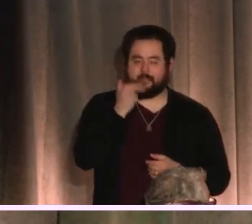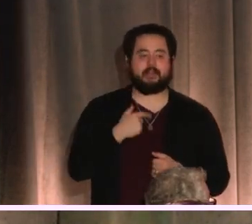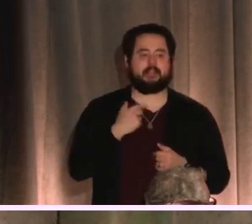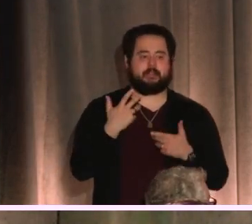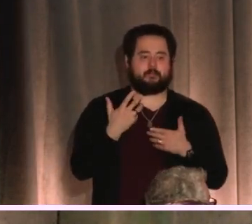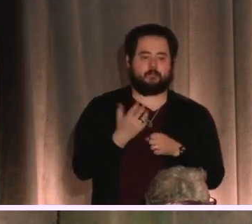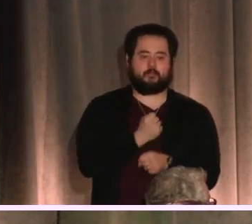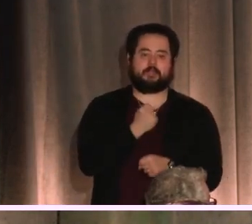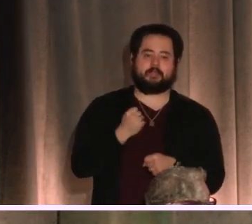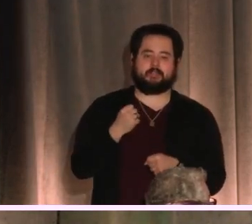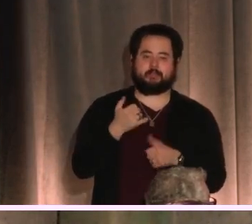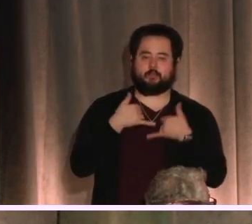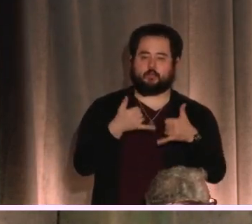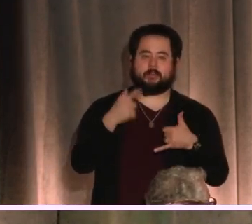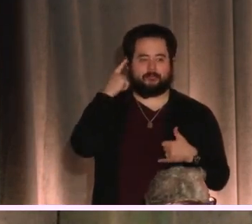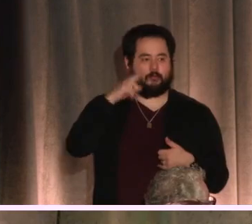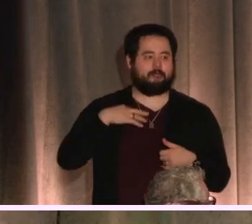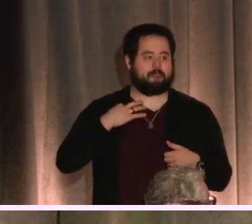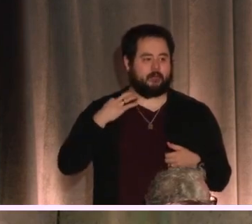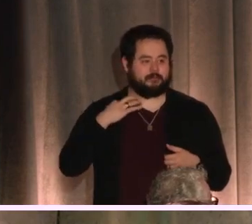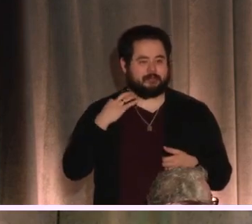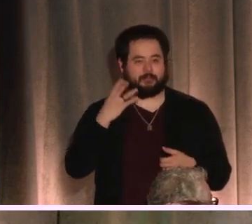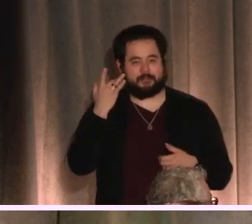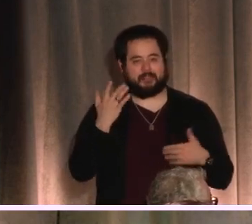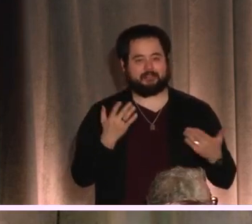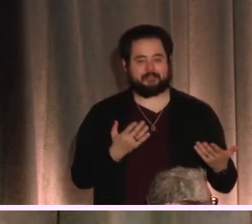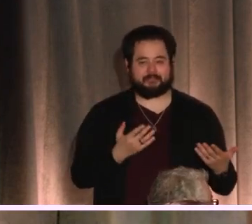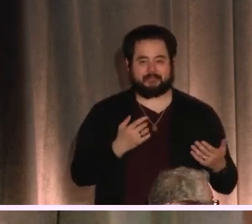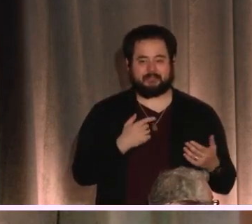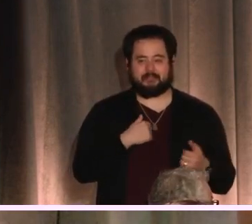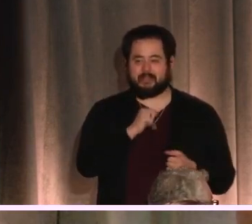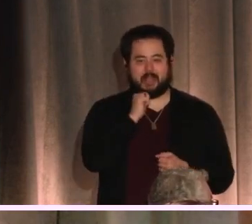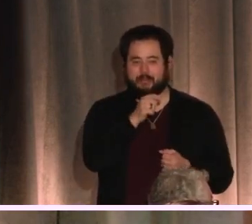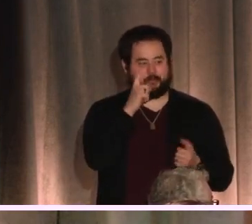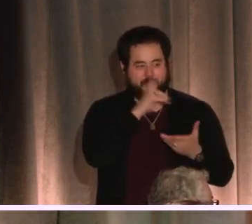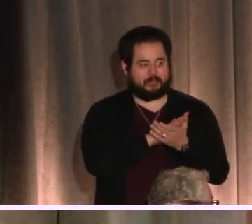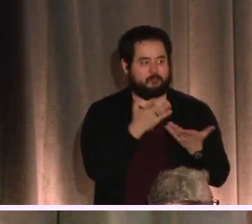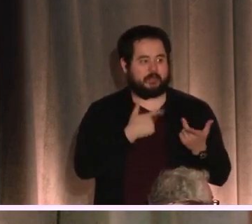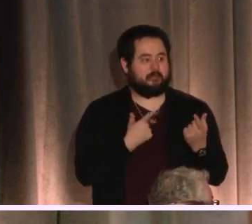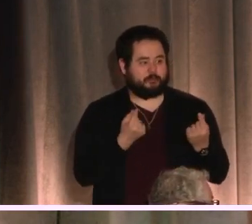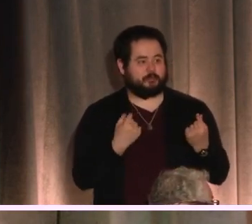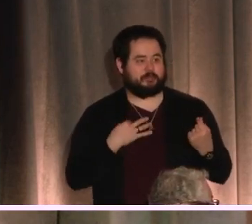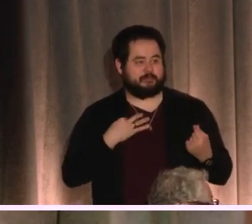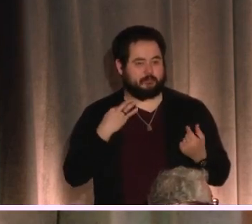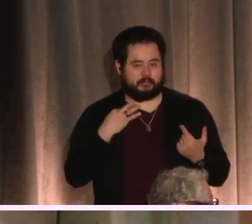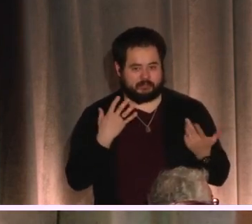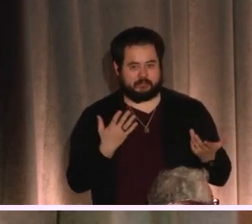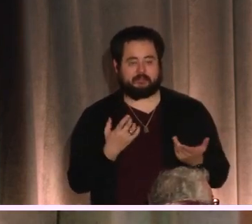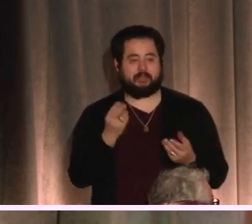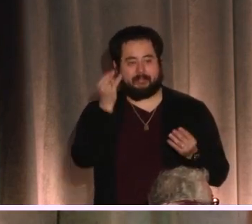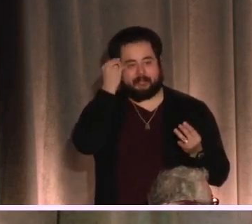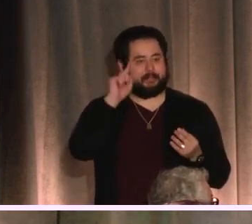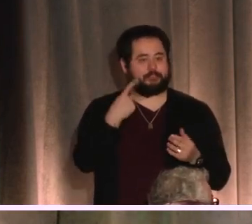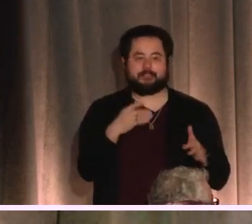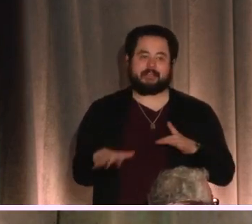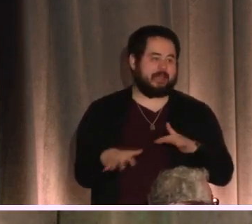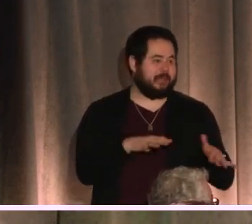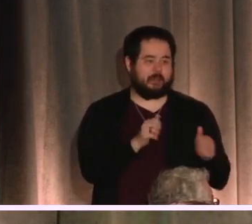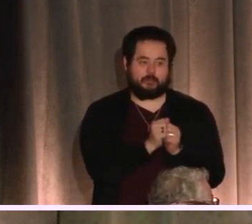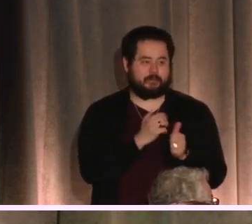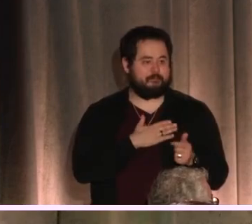for volunteerism because I actually don't really believe that what I'm doing is volunteering. I think it's just hanging out with my